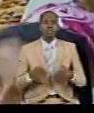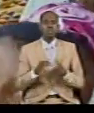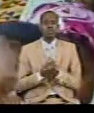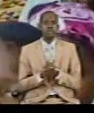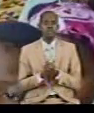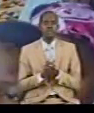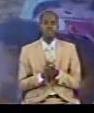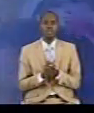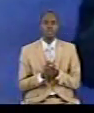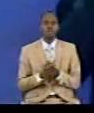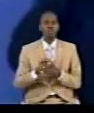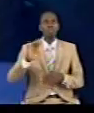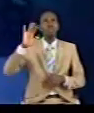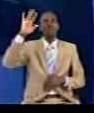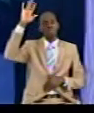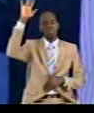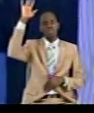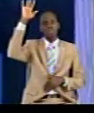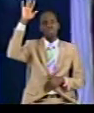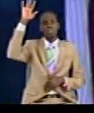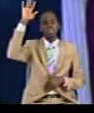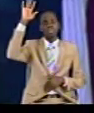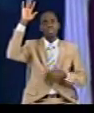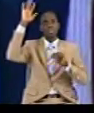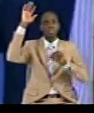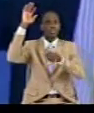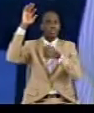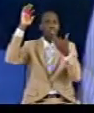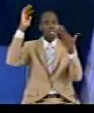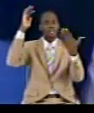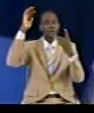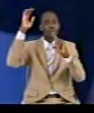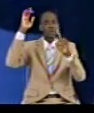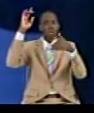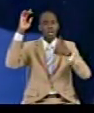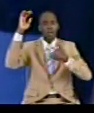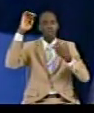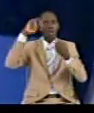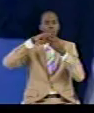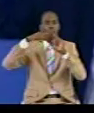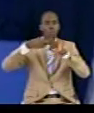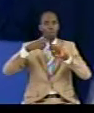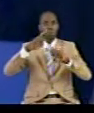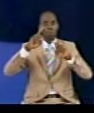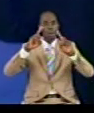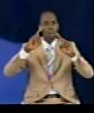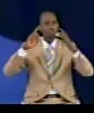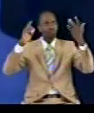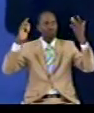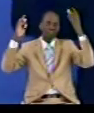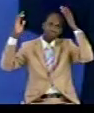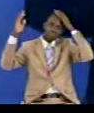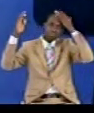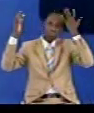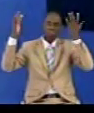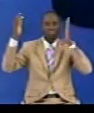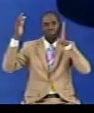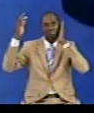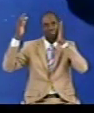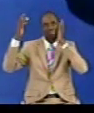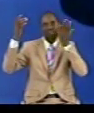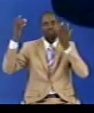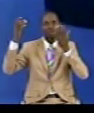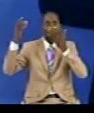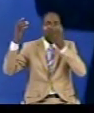Raise up that hand and lay the other hand where you have the problem. And that